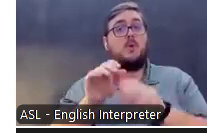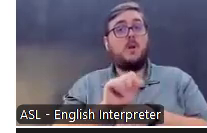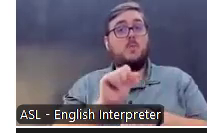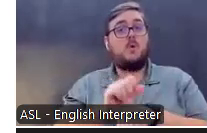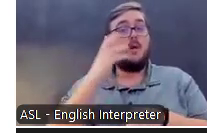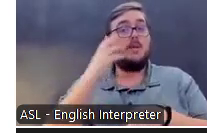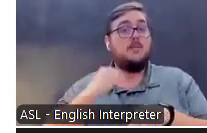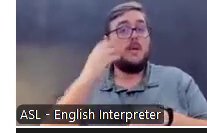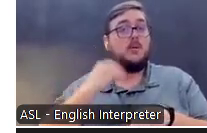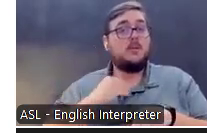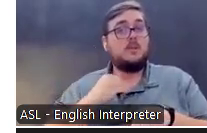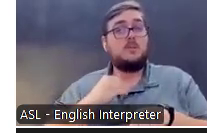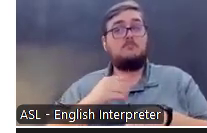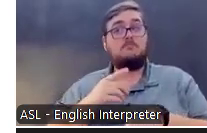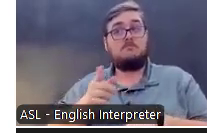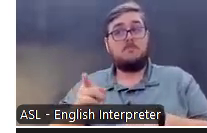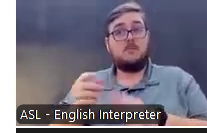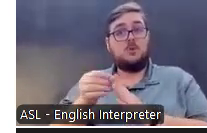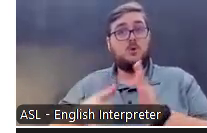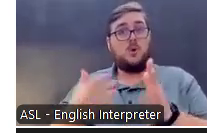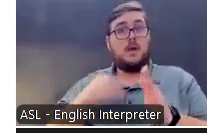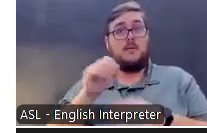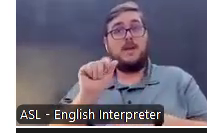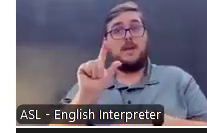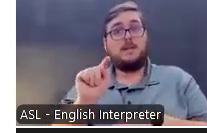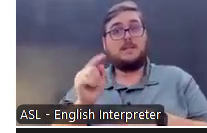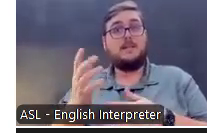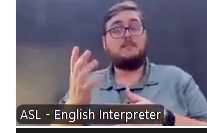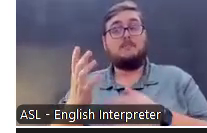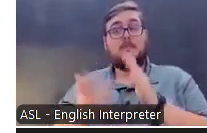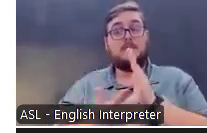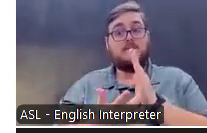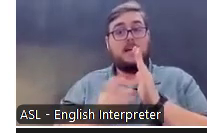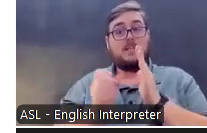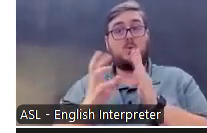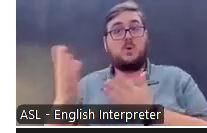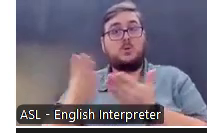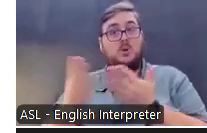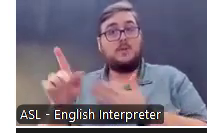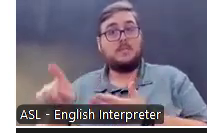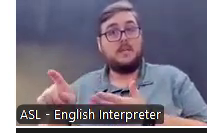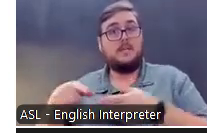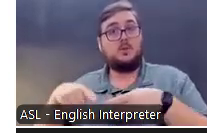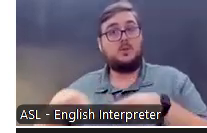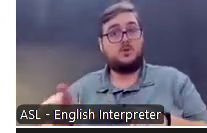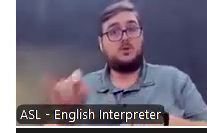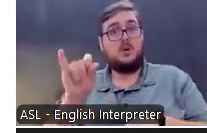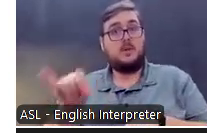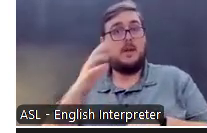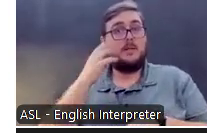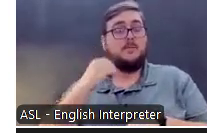or service needs during those experiences? If so, those should be addressed by the student's IEP team.